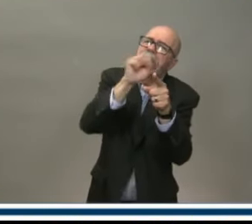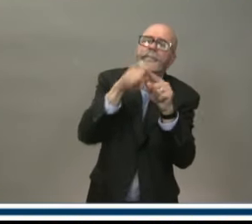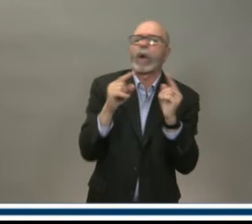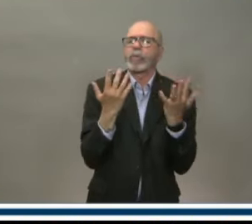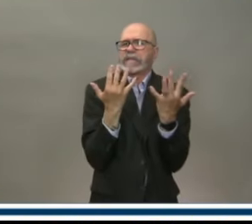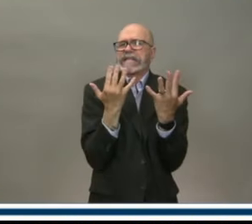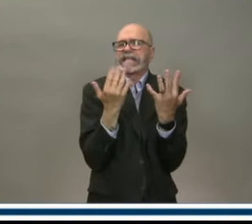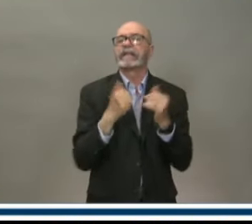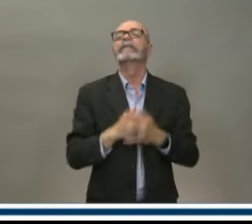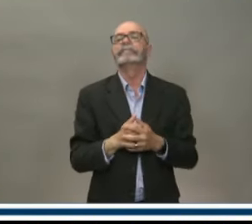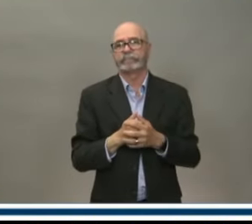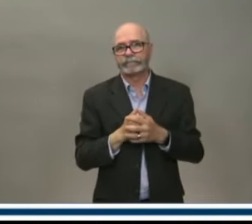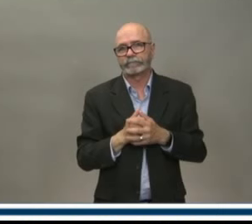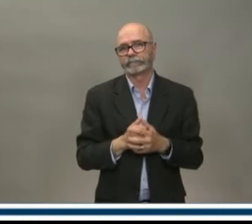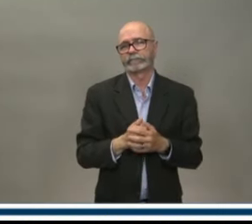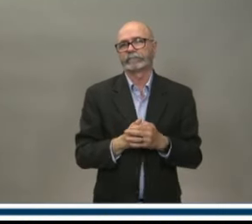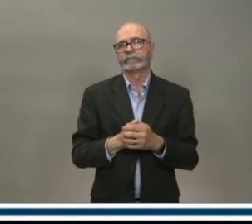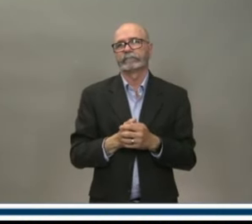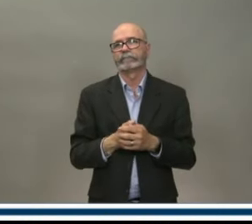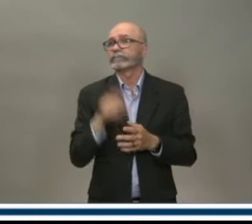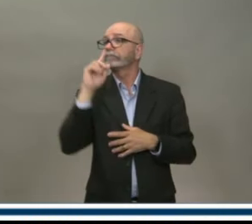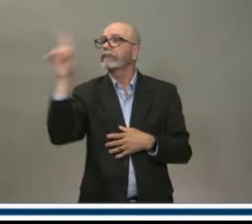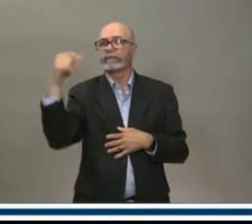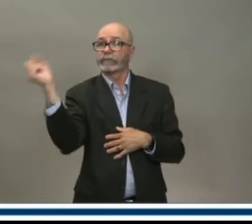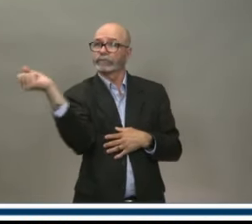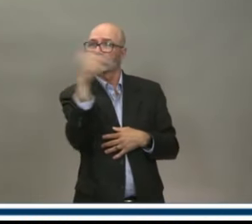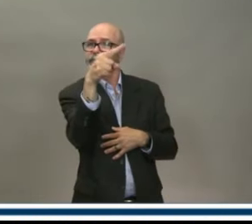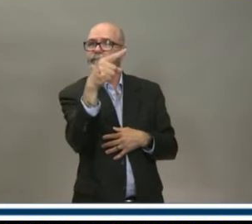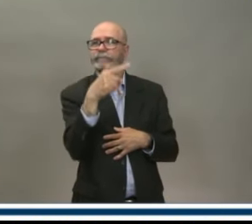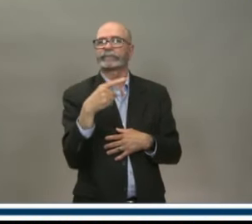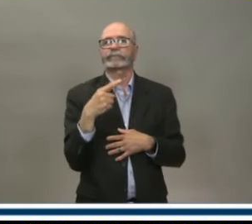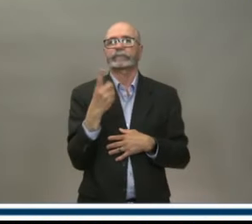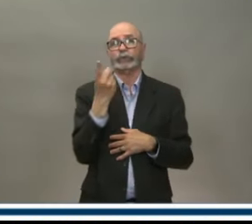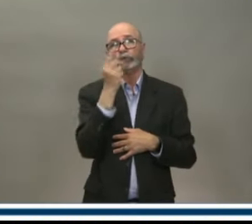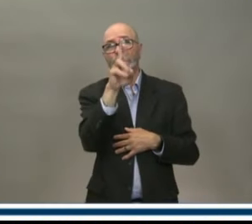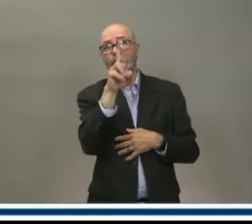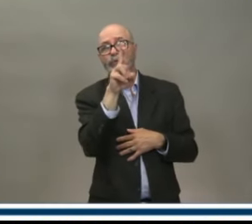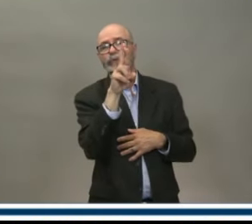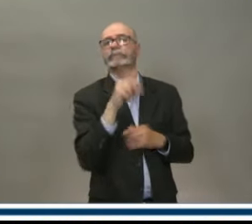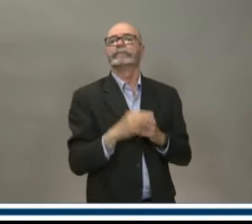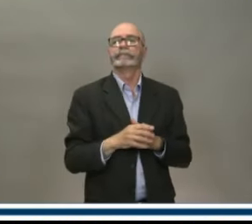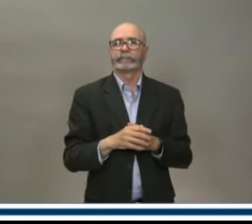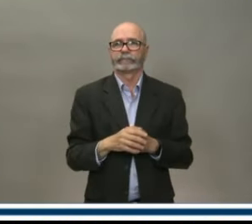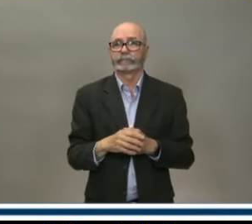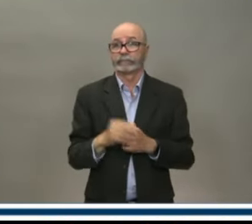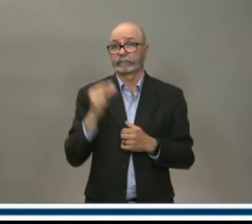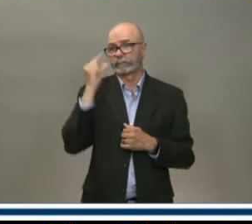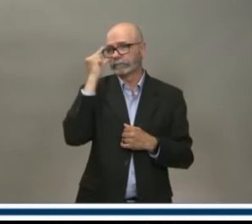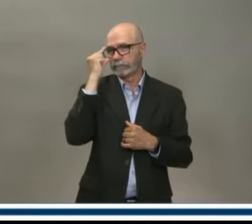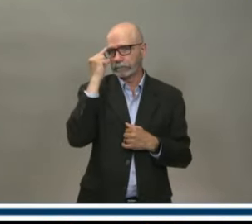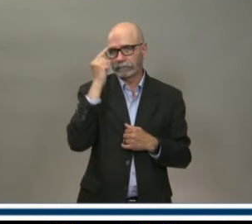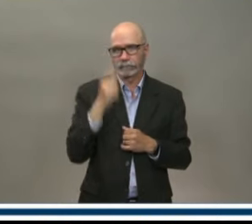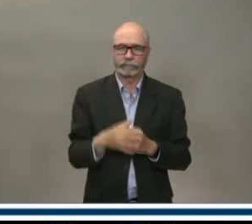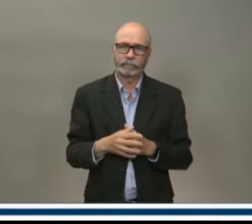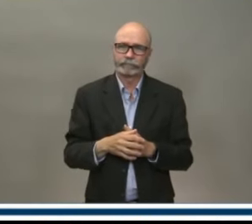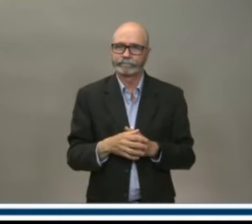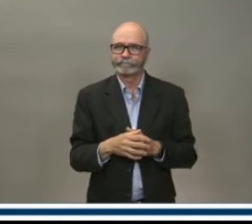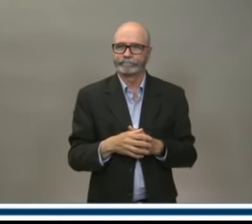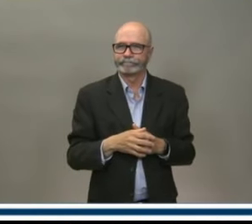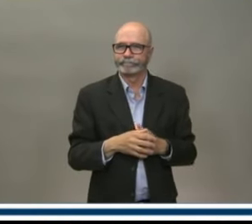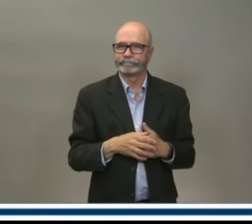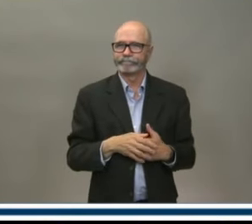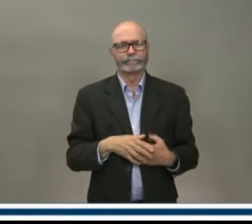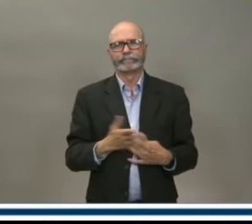follow-up. That's a follow-up question for Dr. Strang. I'm just wondering, what would be the one main reason that